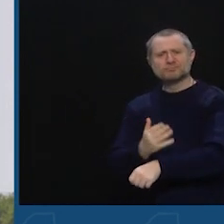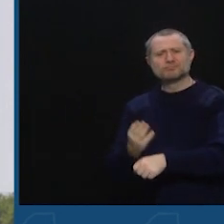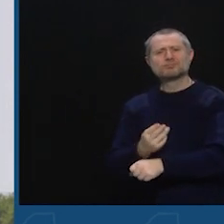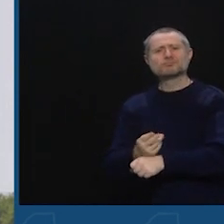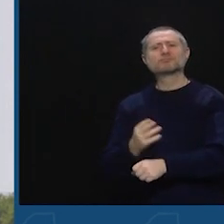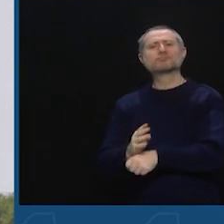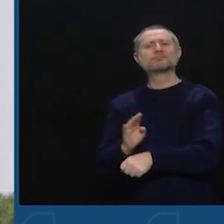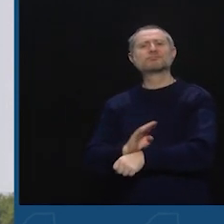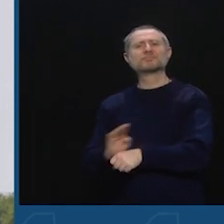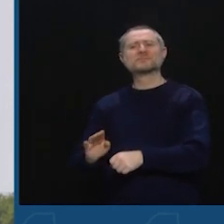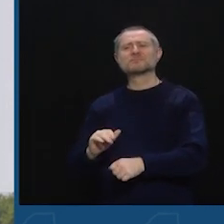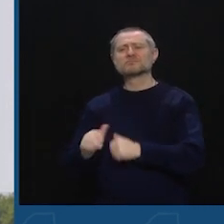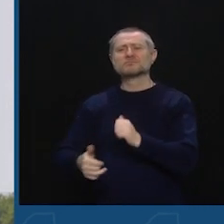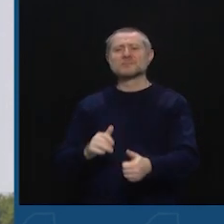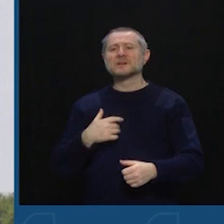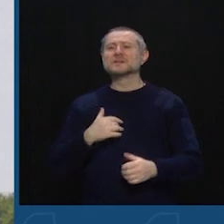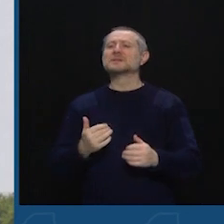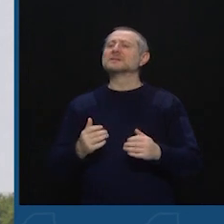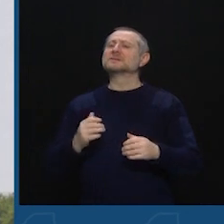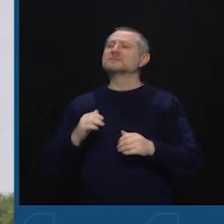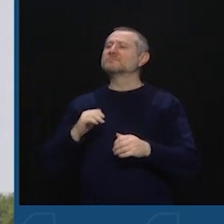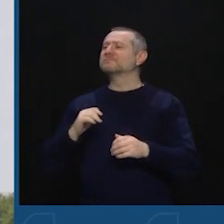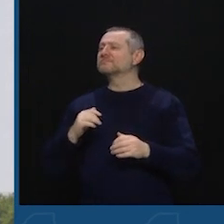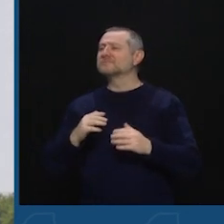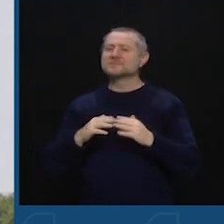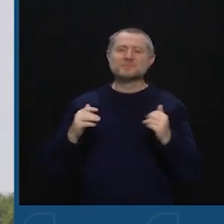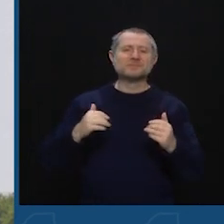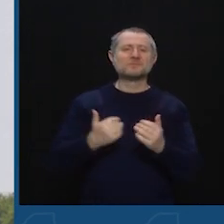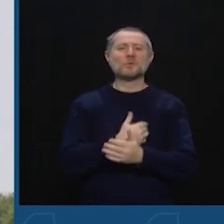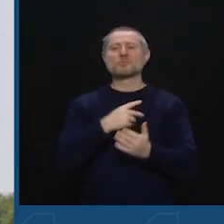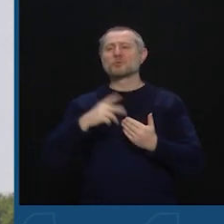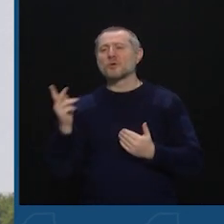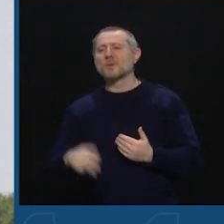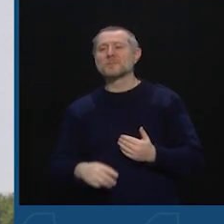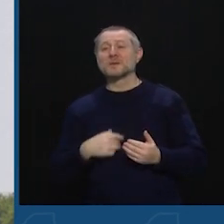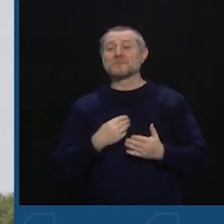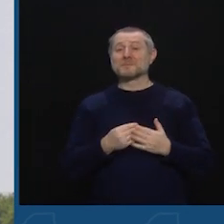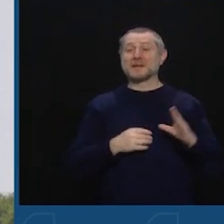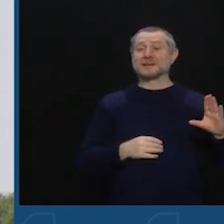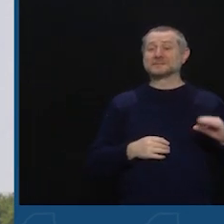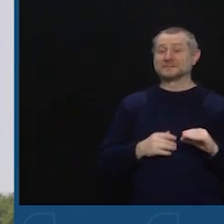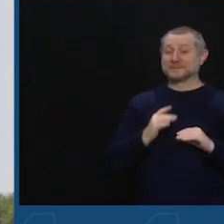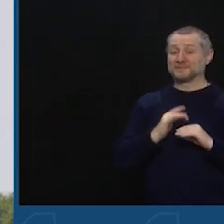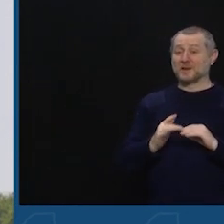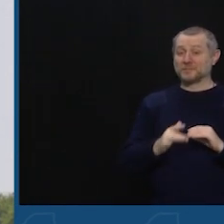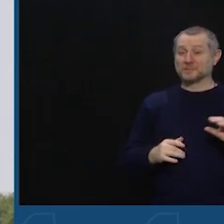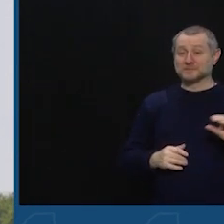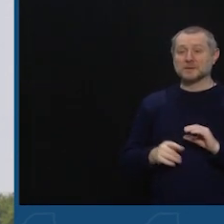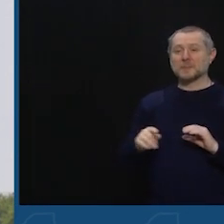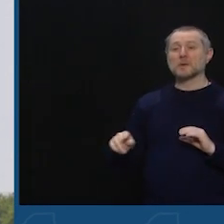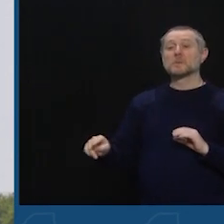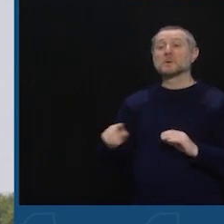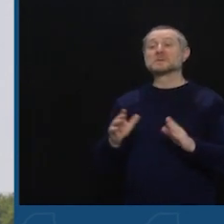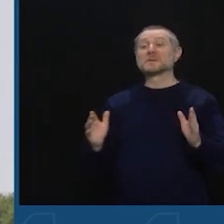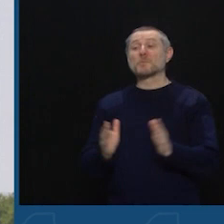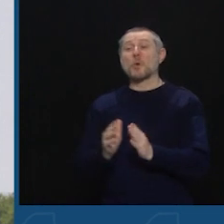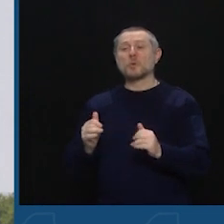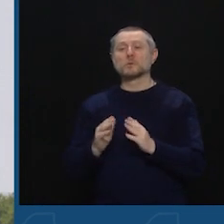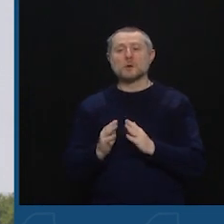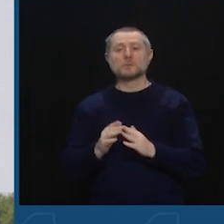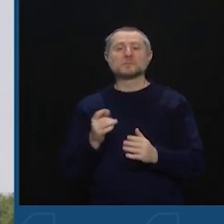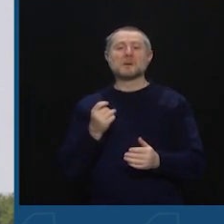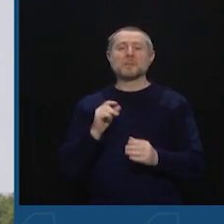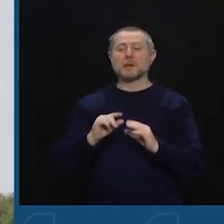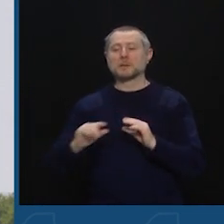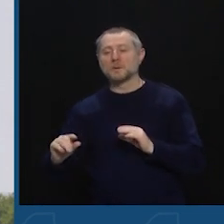back and also create a separate program where we're going to have less money available only because they need less and they weren't competing as well with the